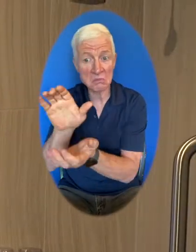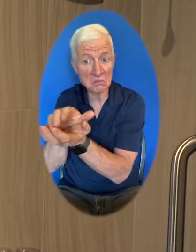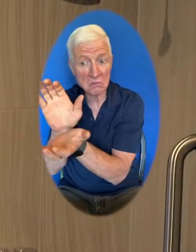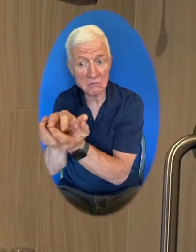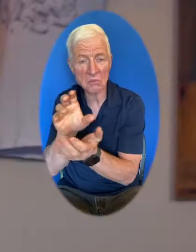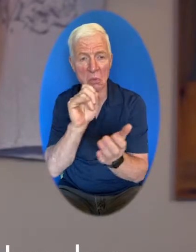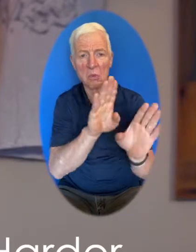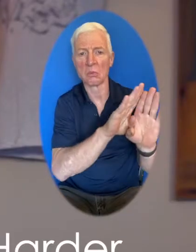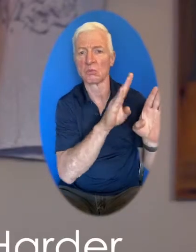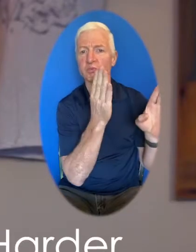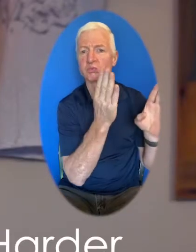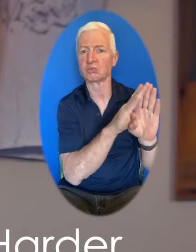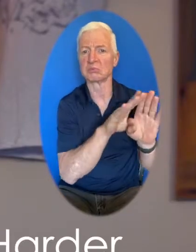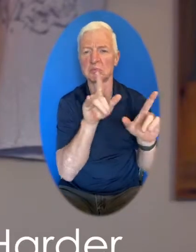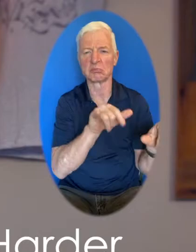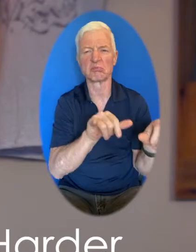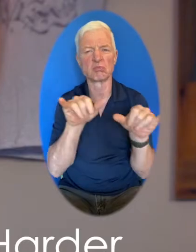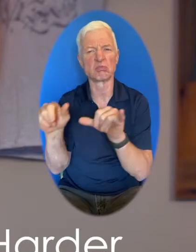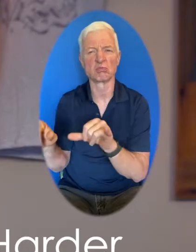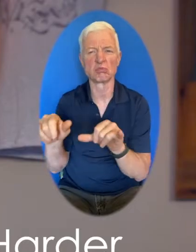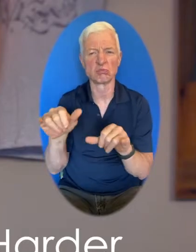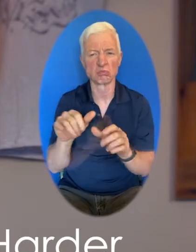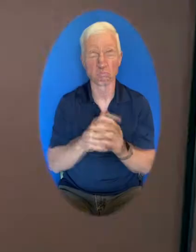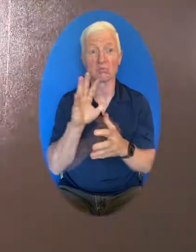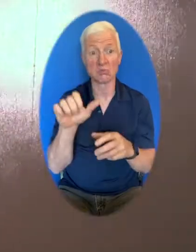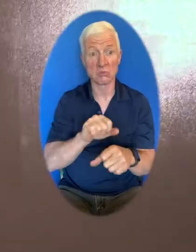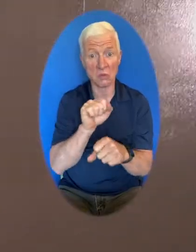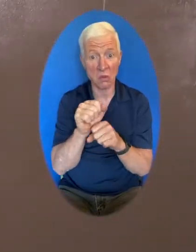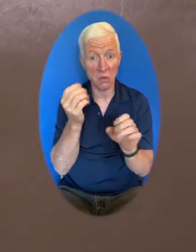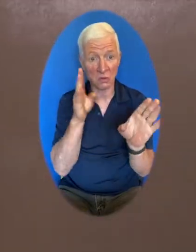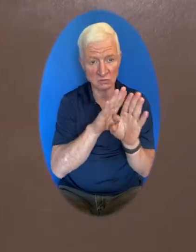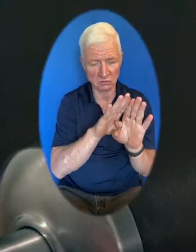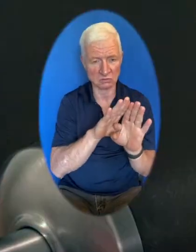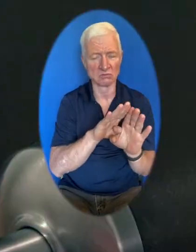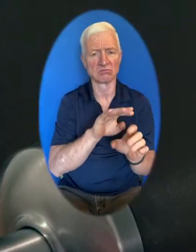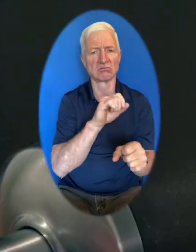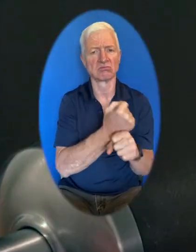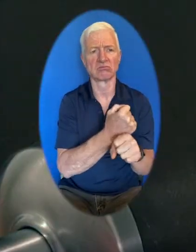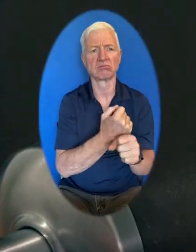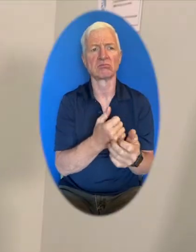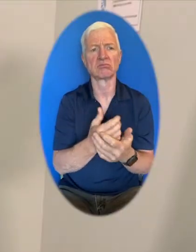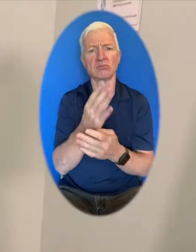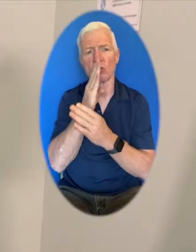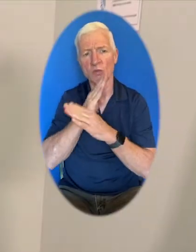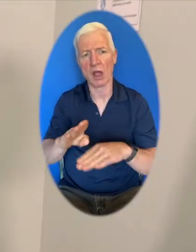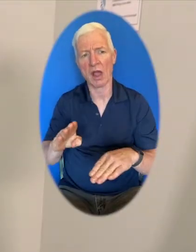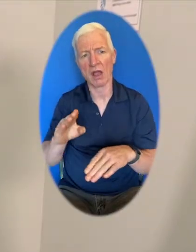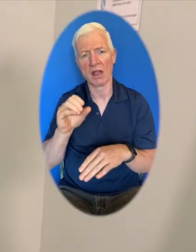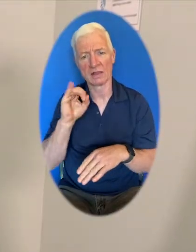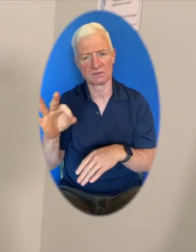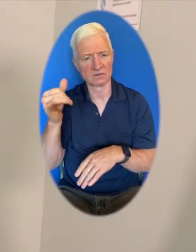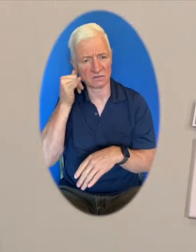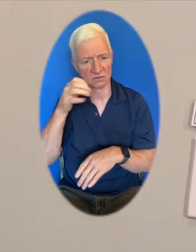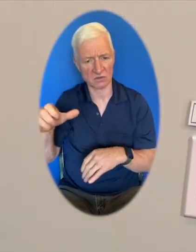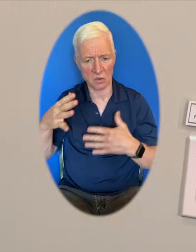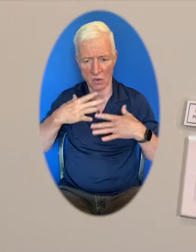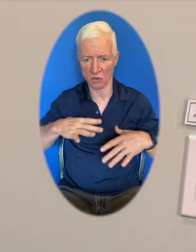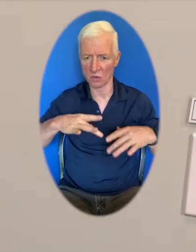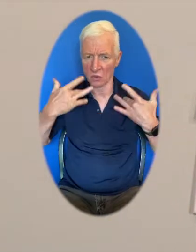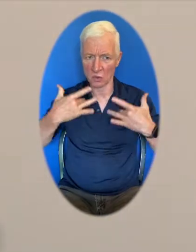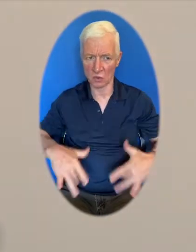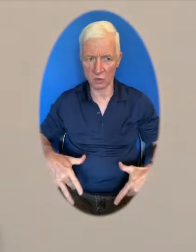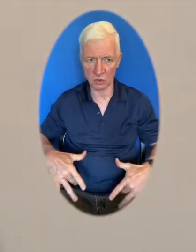room. Both provide the same experience. Feel free to lock the door to your room, and please silence your phone.